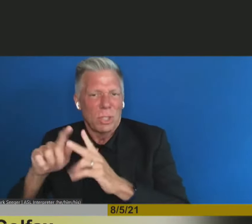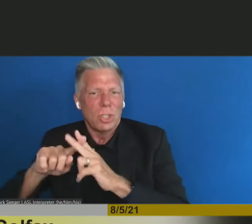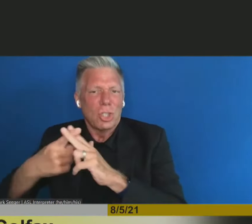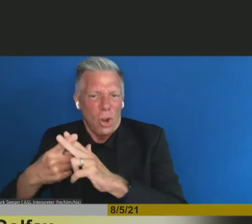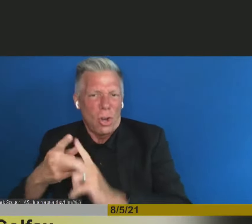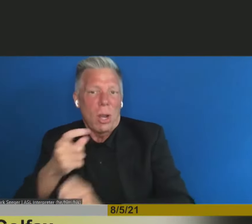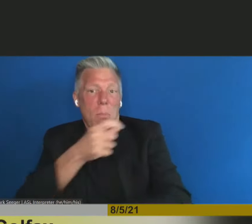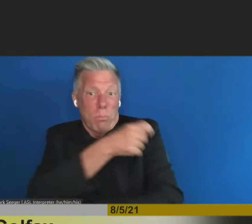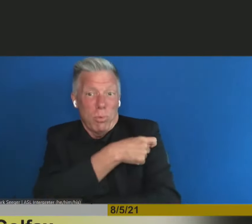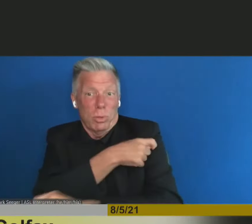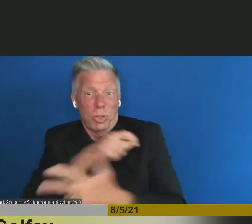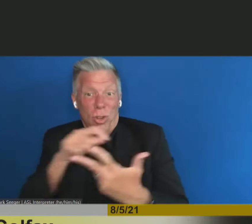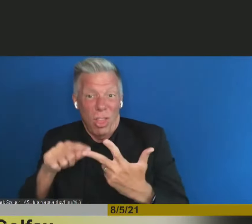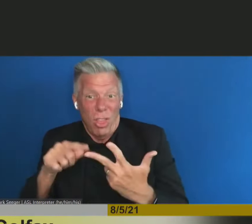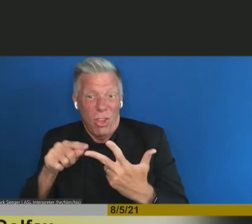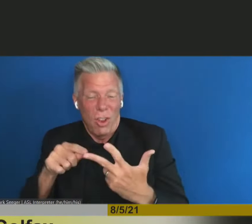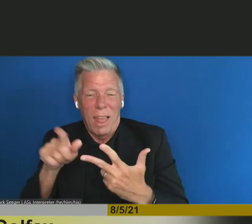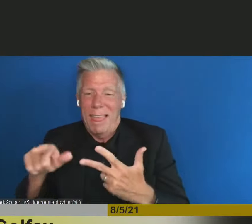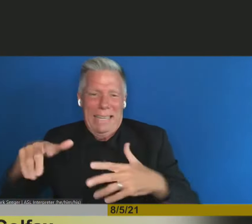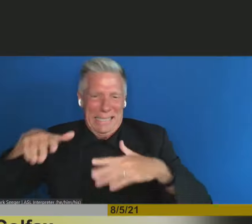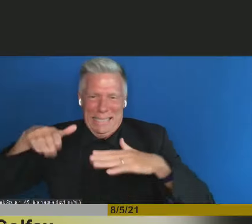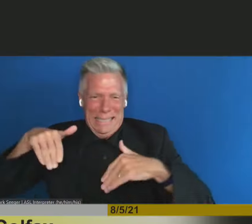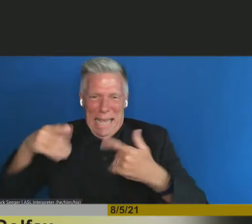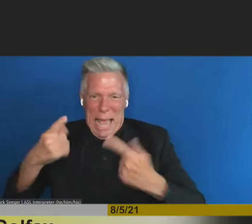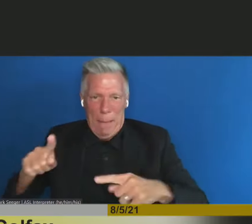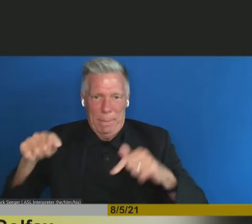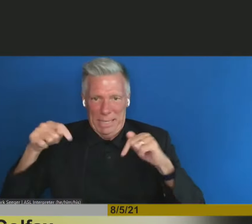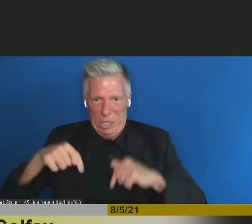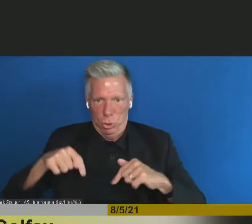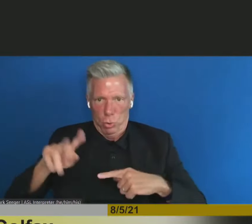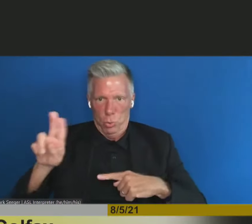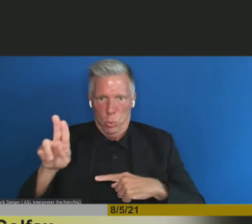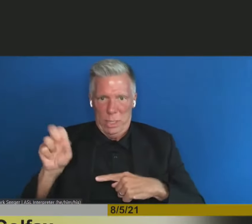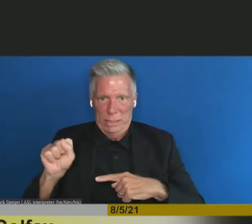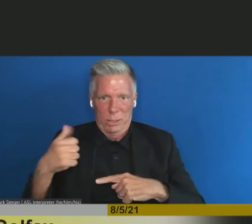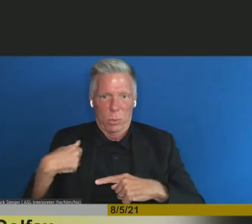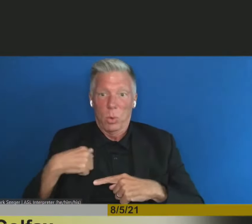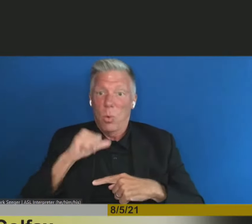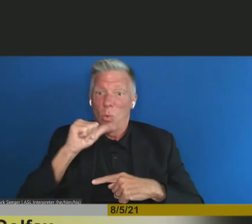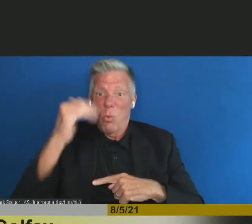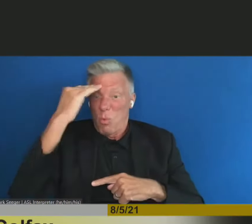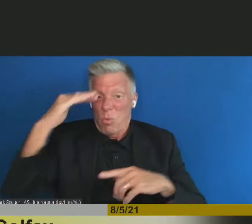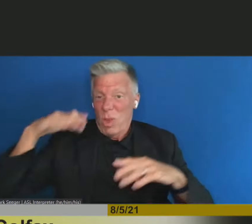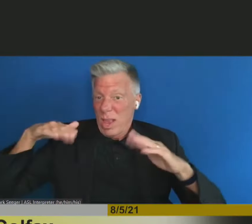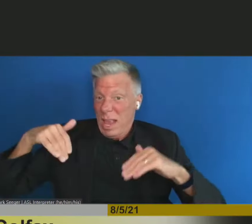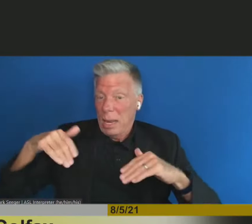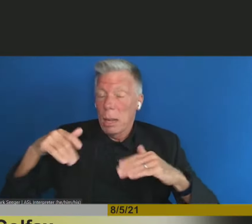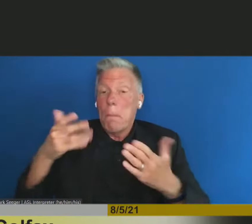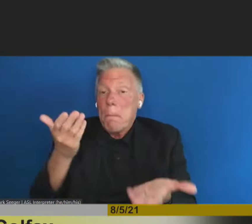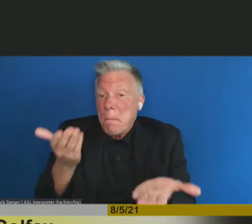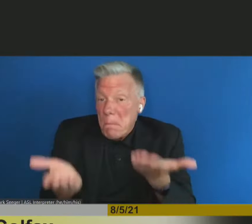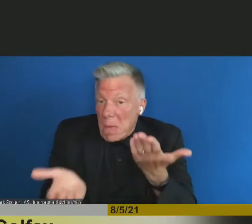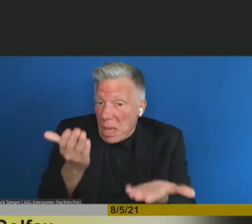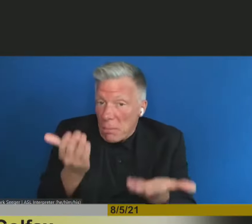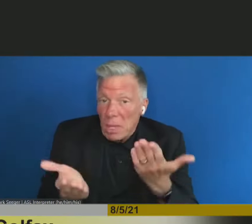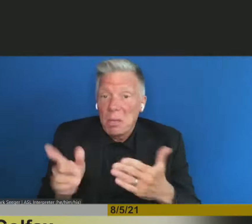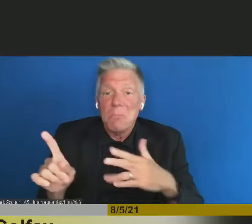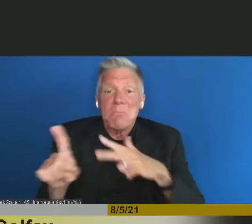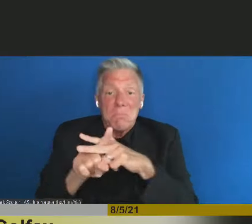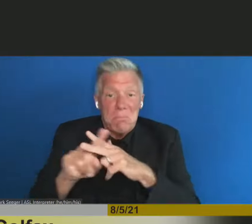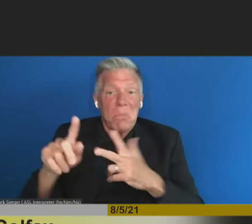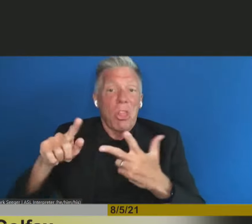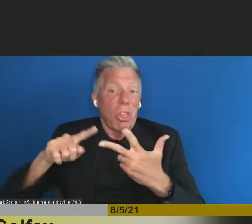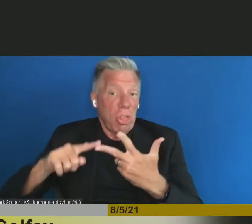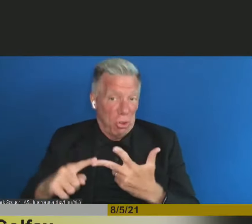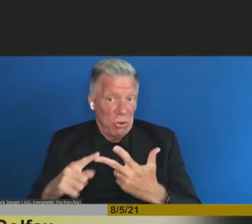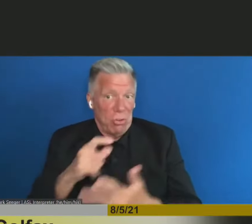is not happening in the United States right now. We don't know yet. It's entirely possible that booster shots